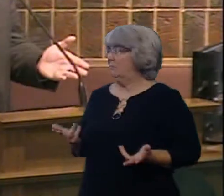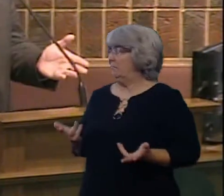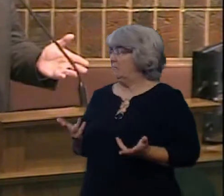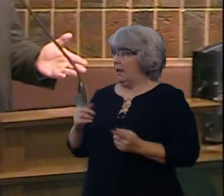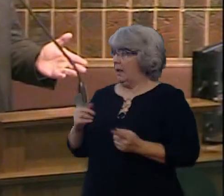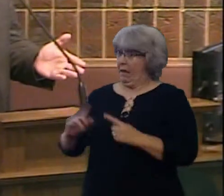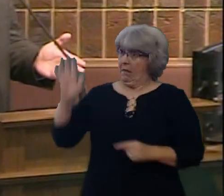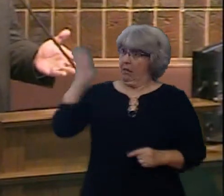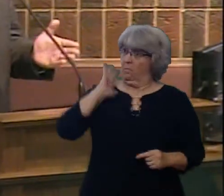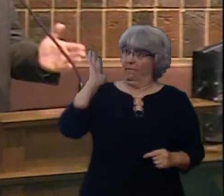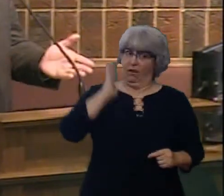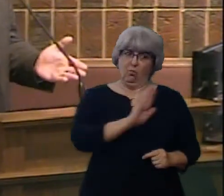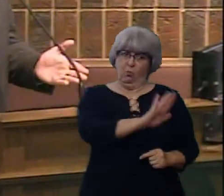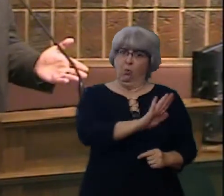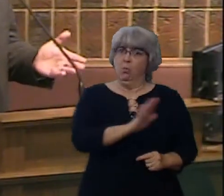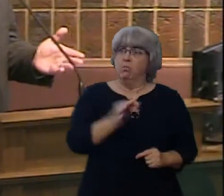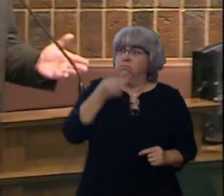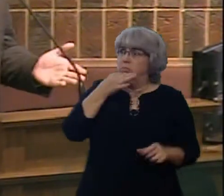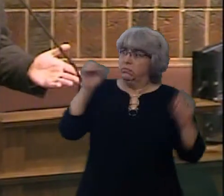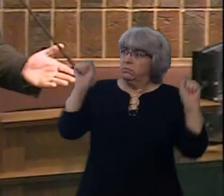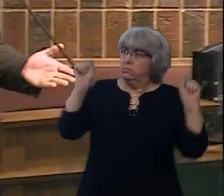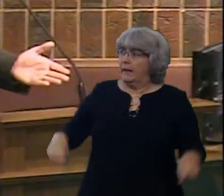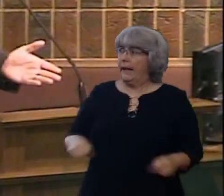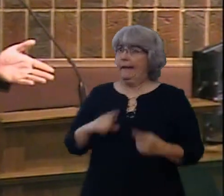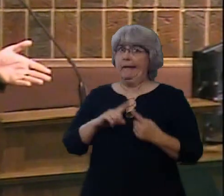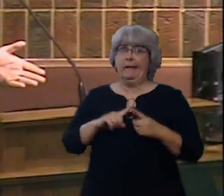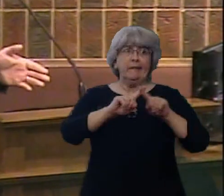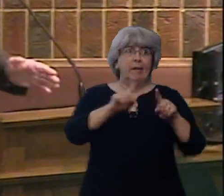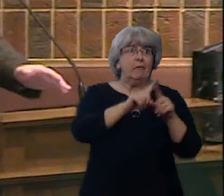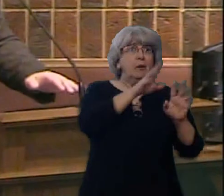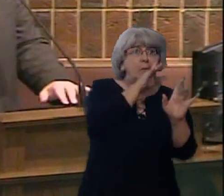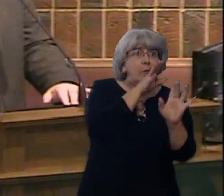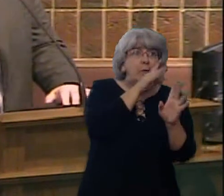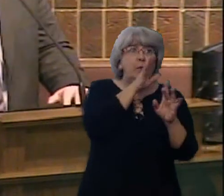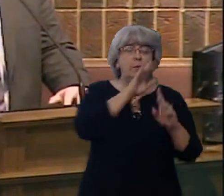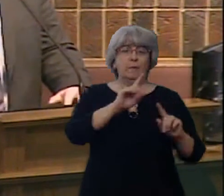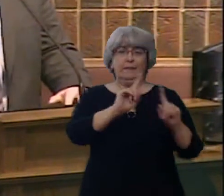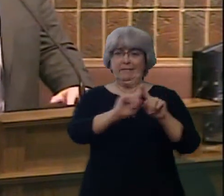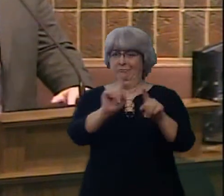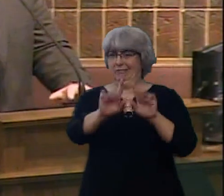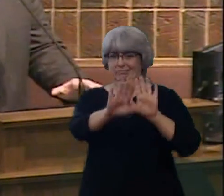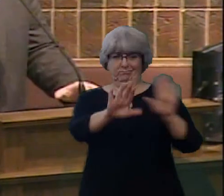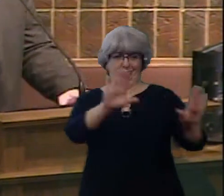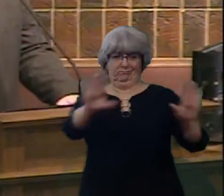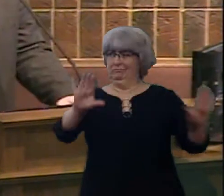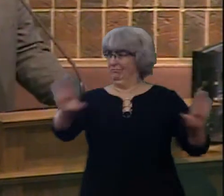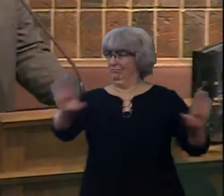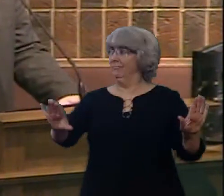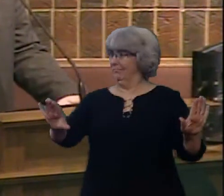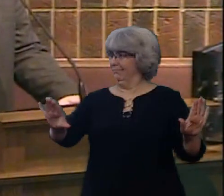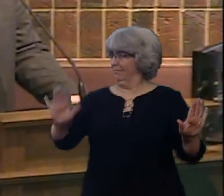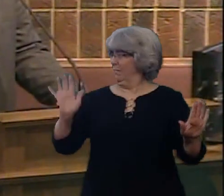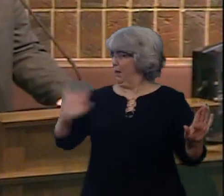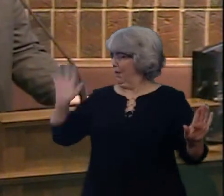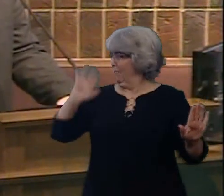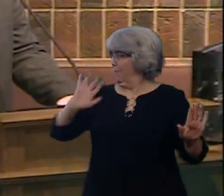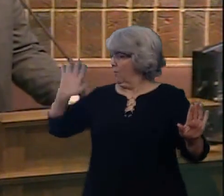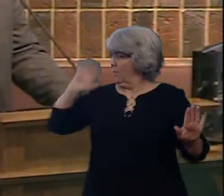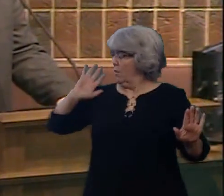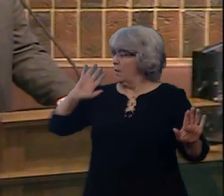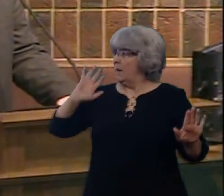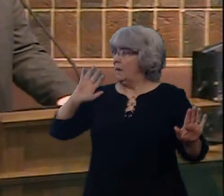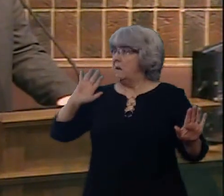tongues. People could speak in tongues. There were all kinds of things that people could do And there's a